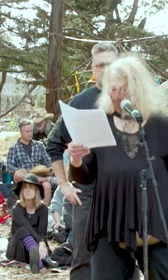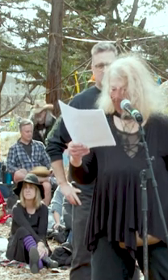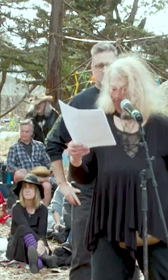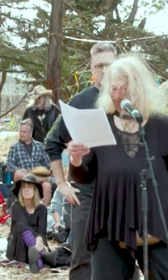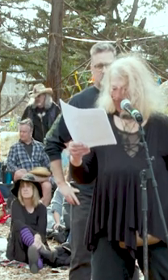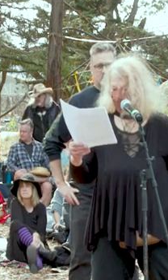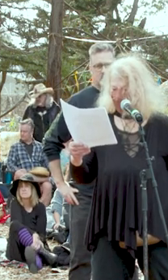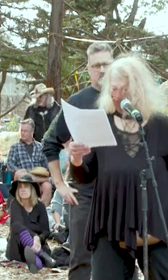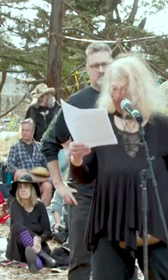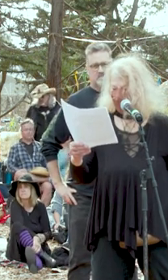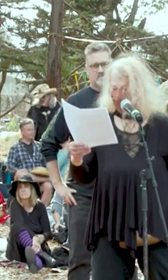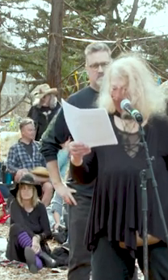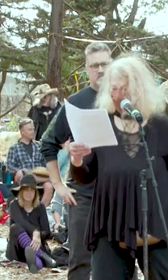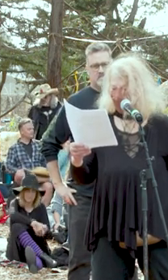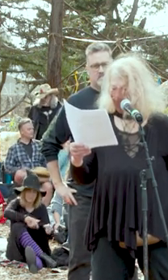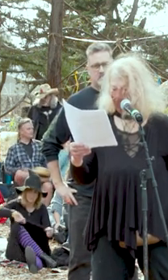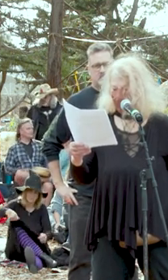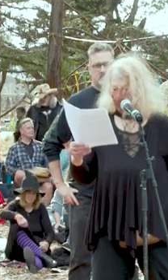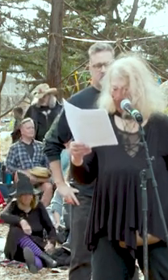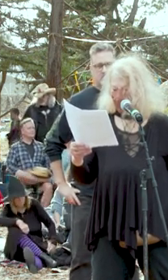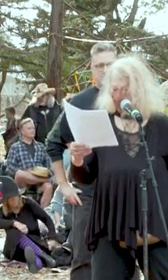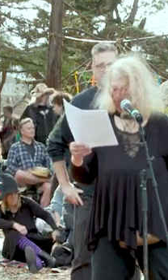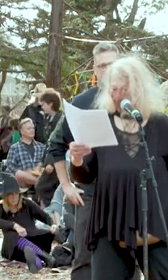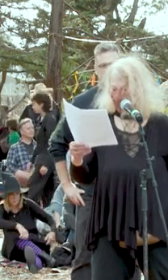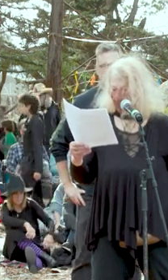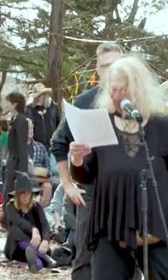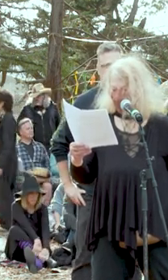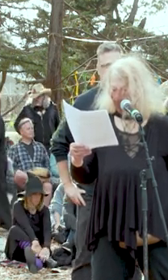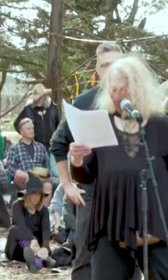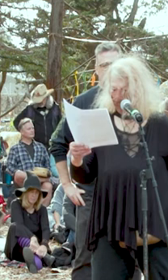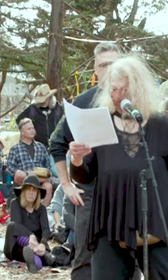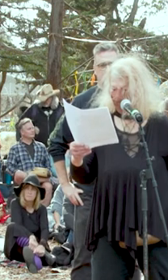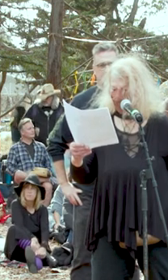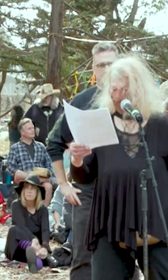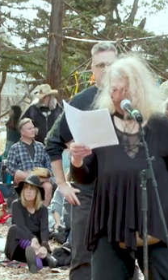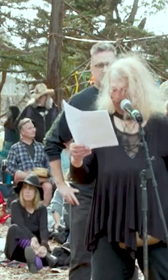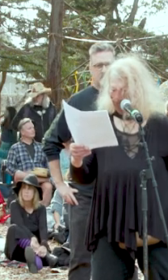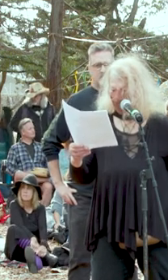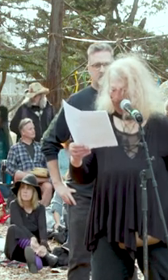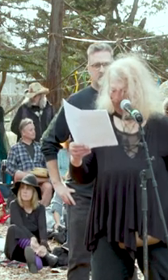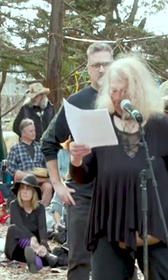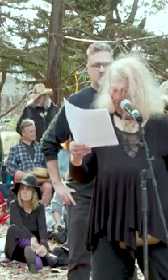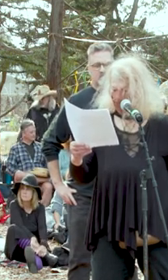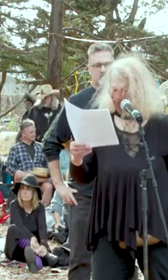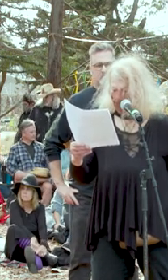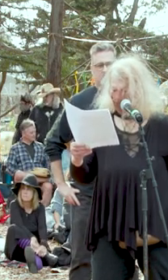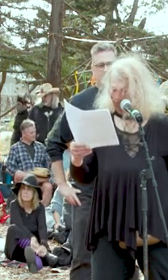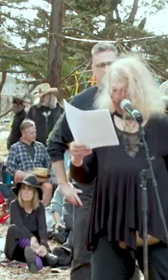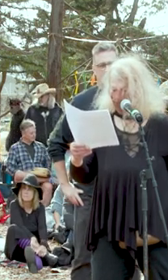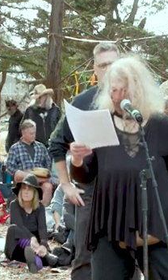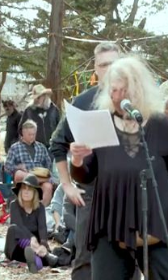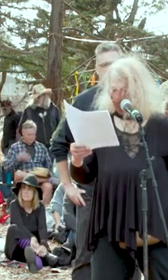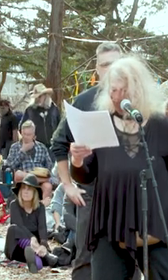Wilson, Dan Paul, Daniel Lambert, David Gerheim,